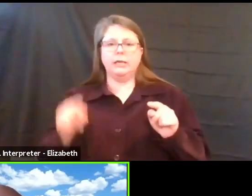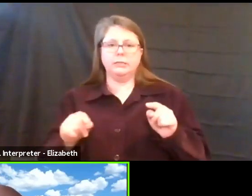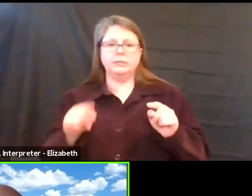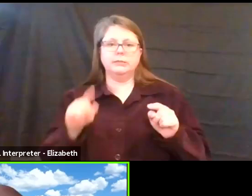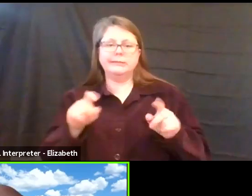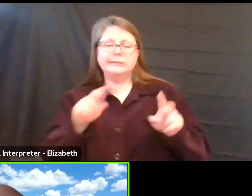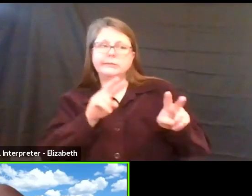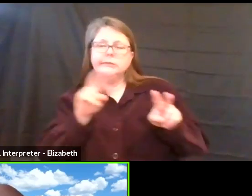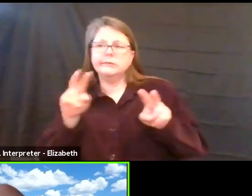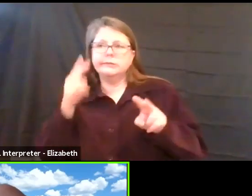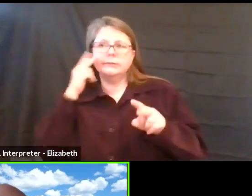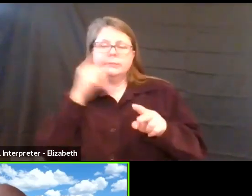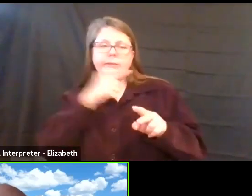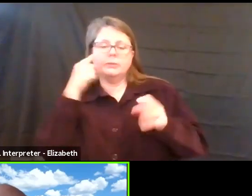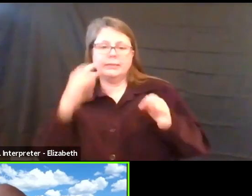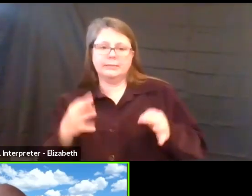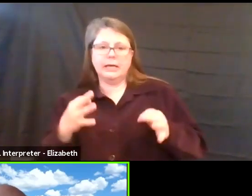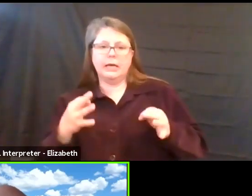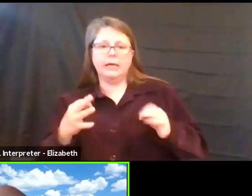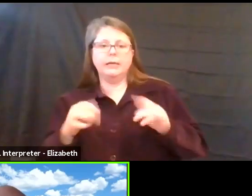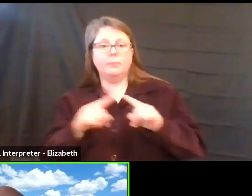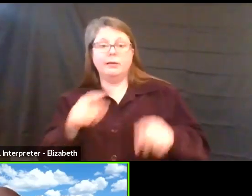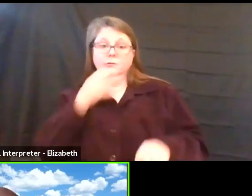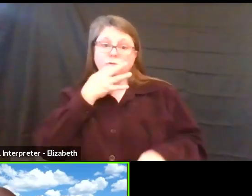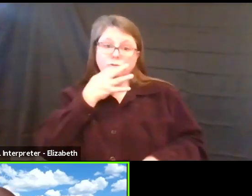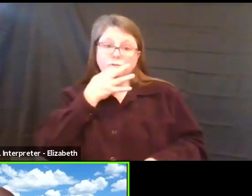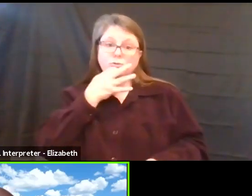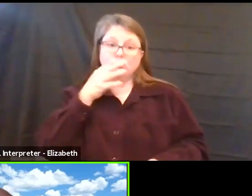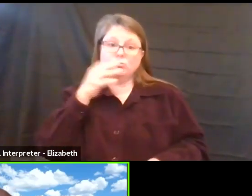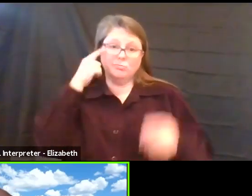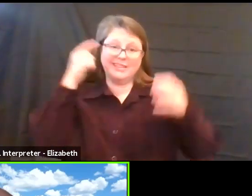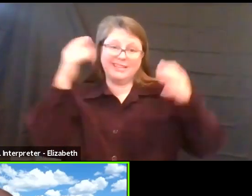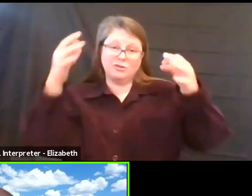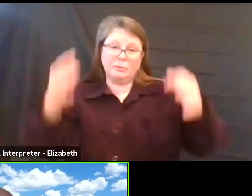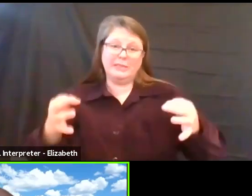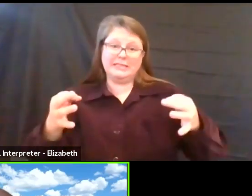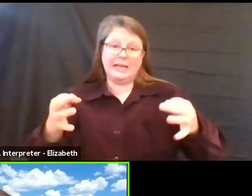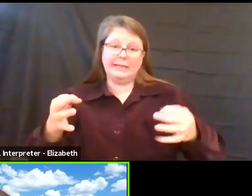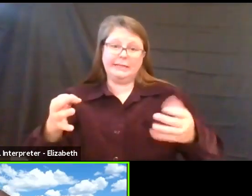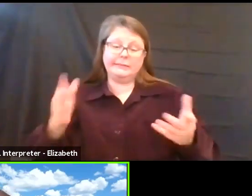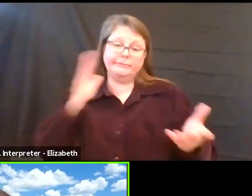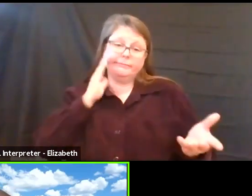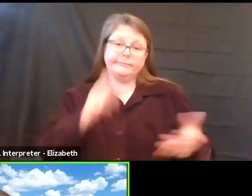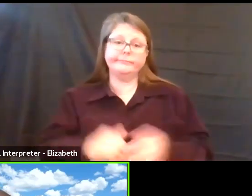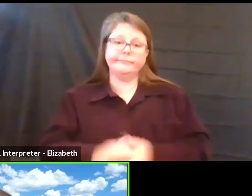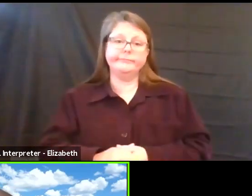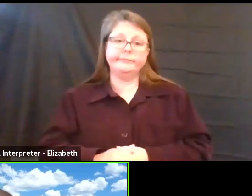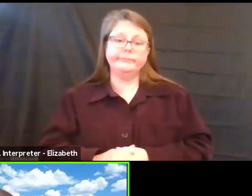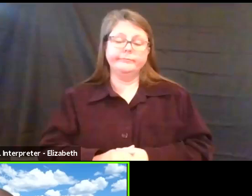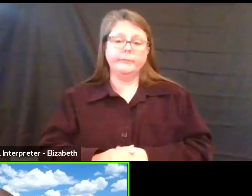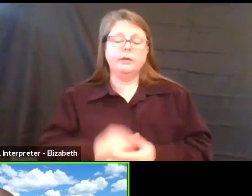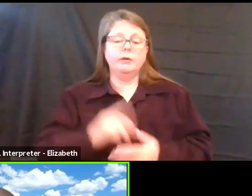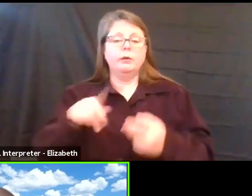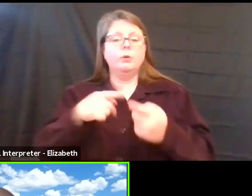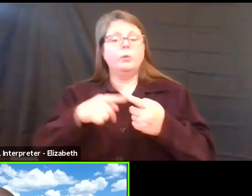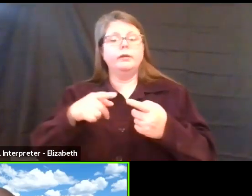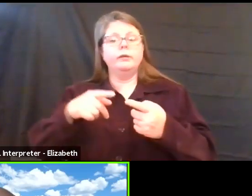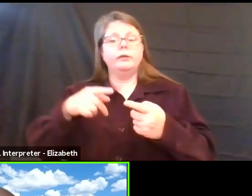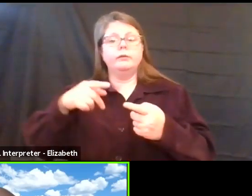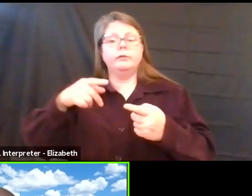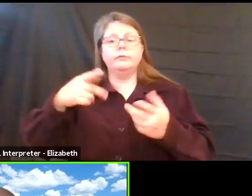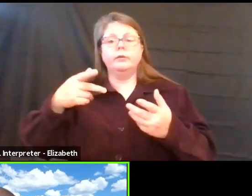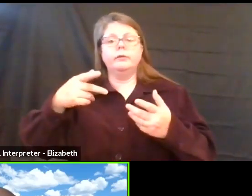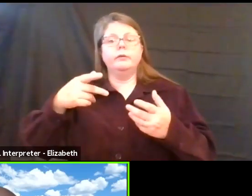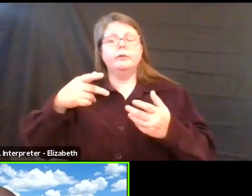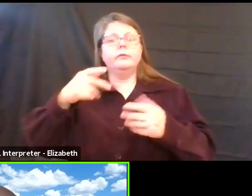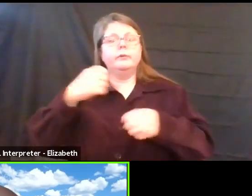get made soon. So when the time comes when the parks are under construction and it's to buy